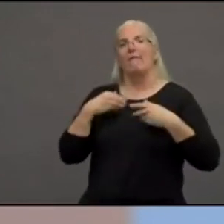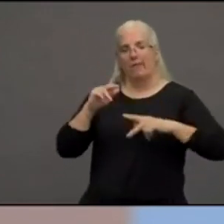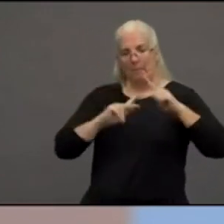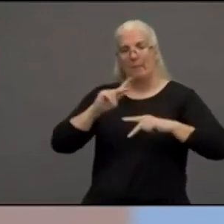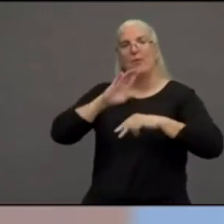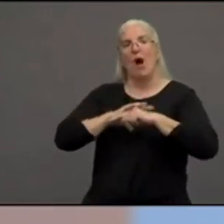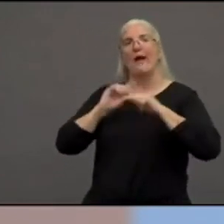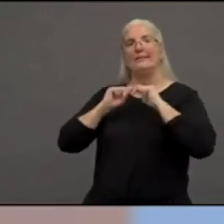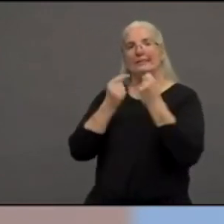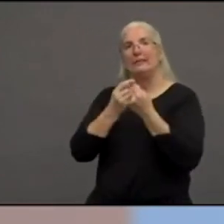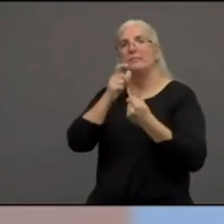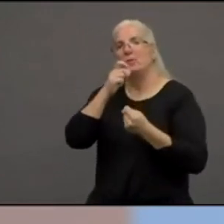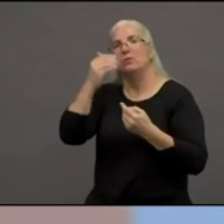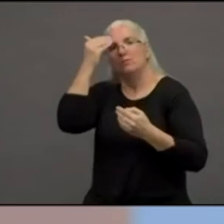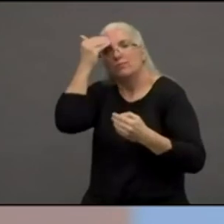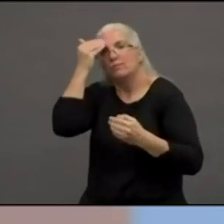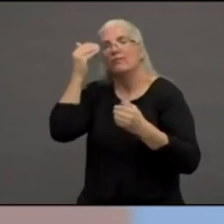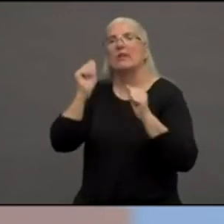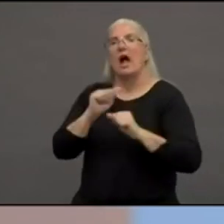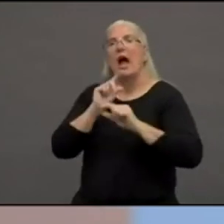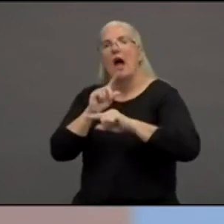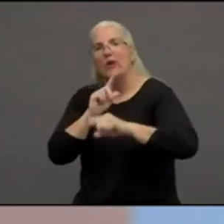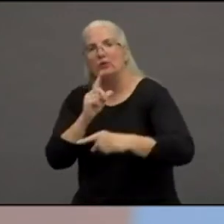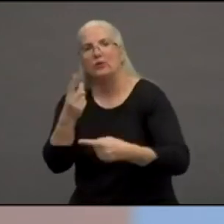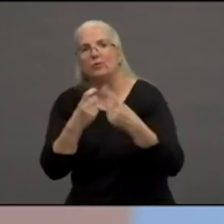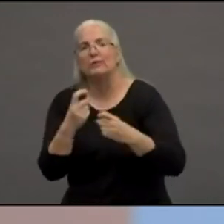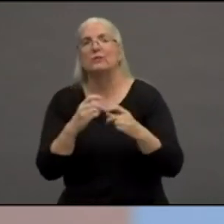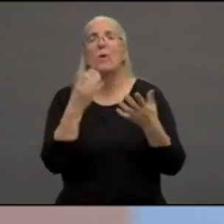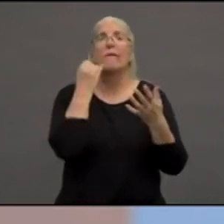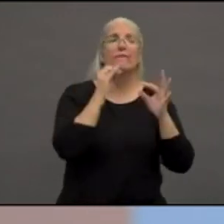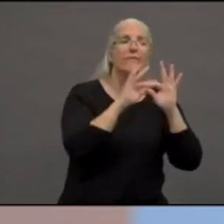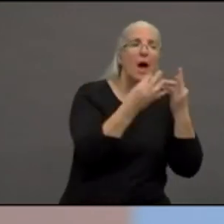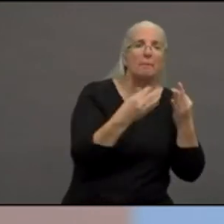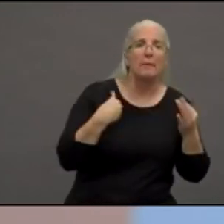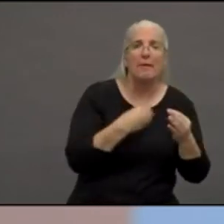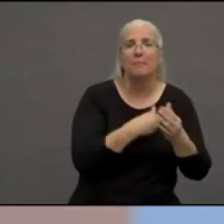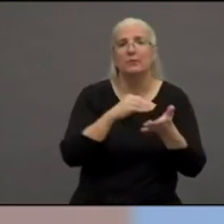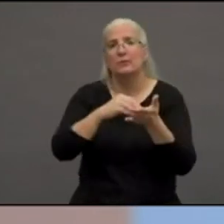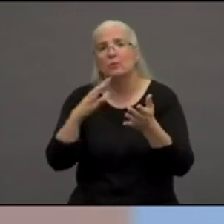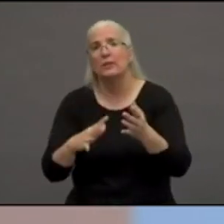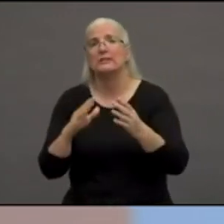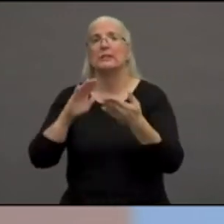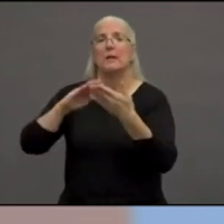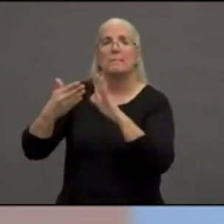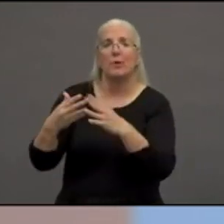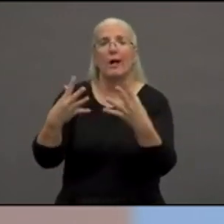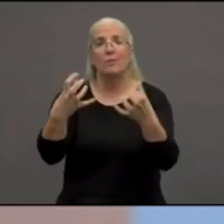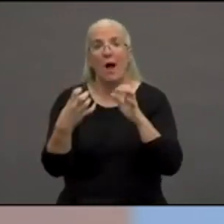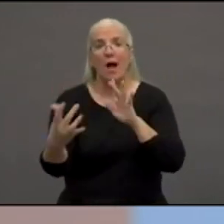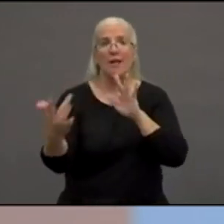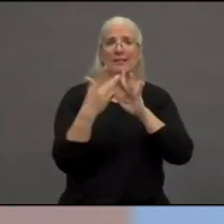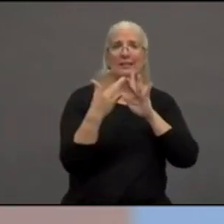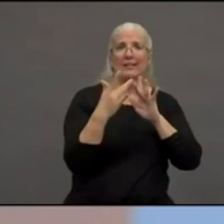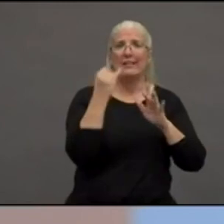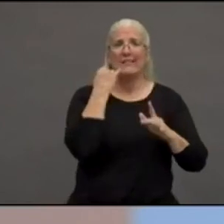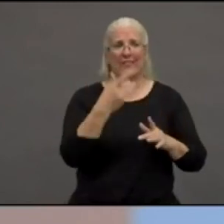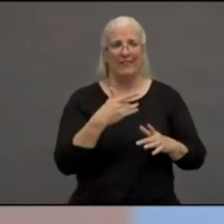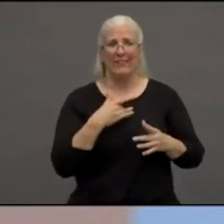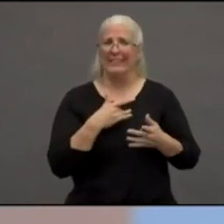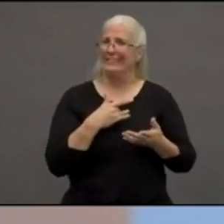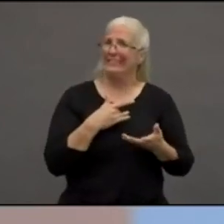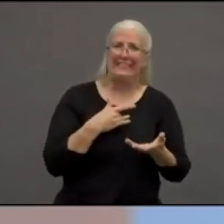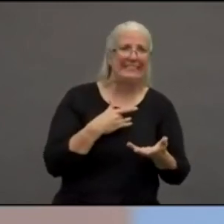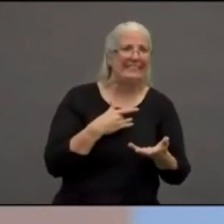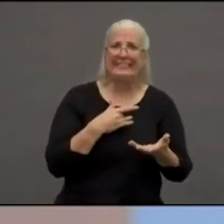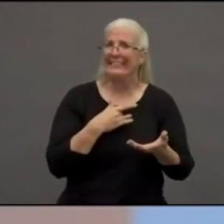and family members and community, if you have questions and concerns, always work directly with your school. If you're feeling that you're not getting the support or the answers and there's